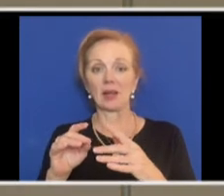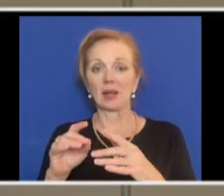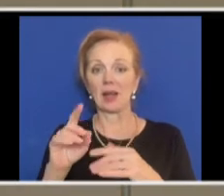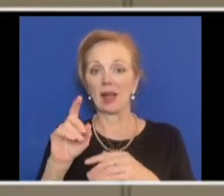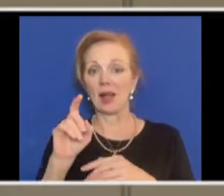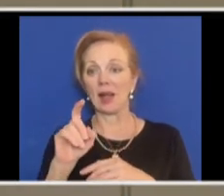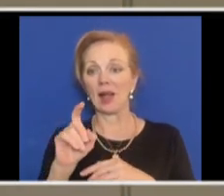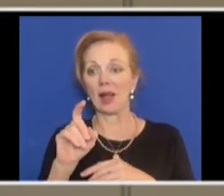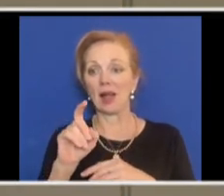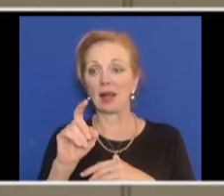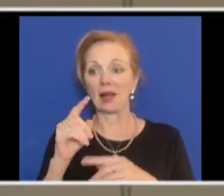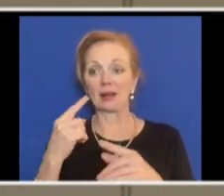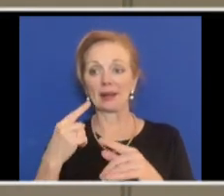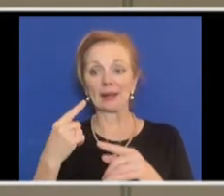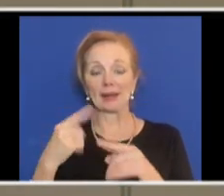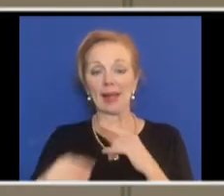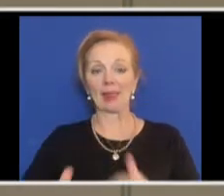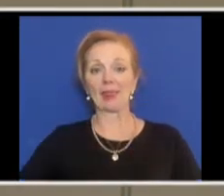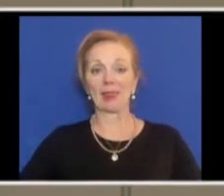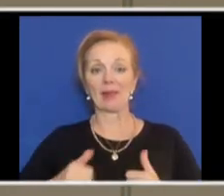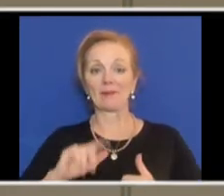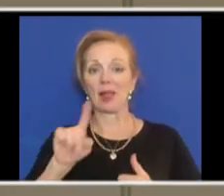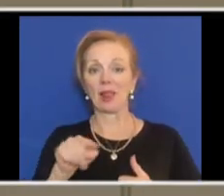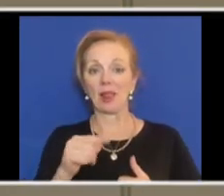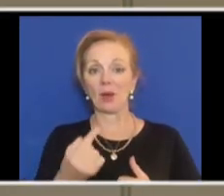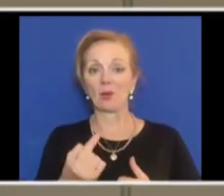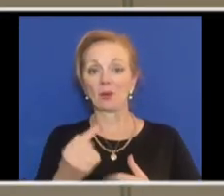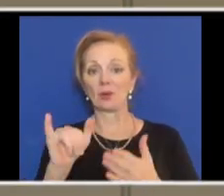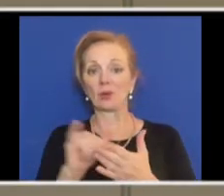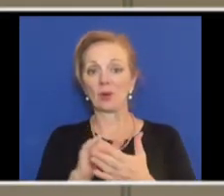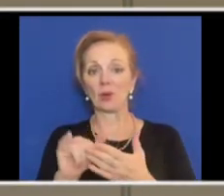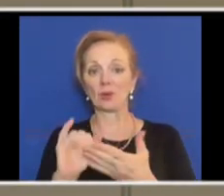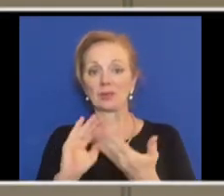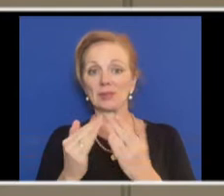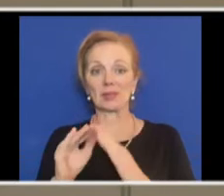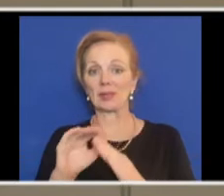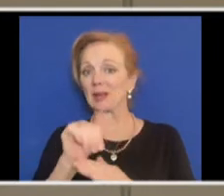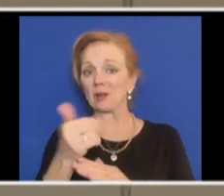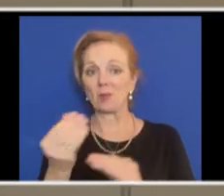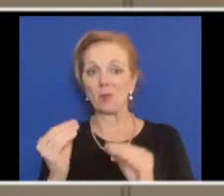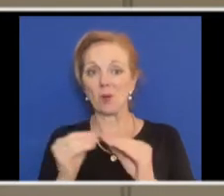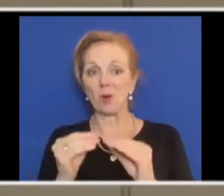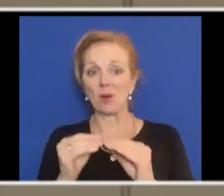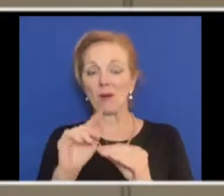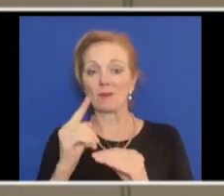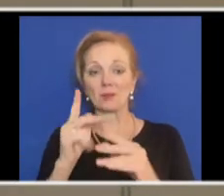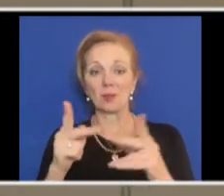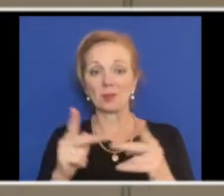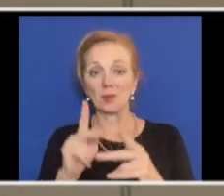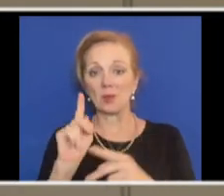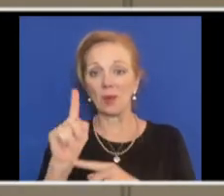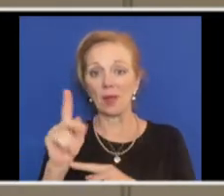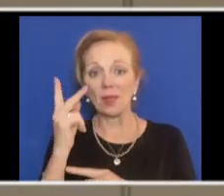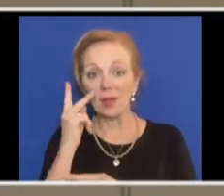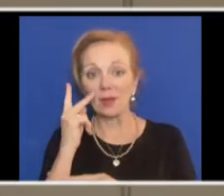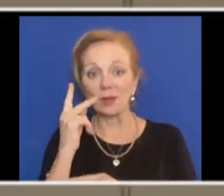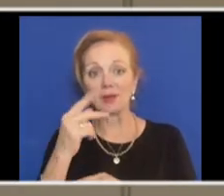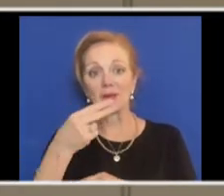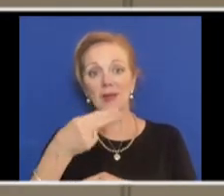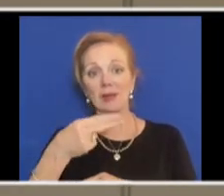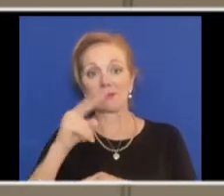uh she can't live alone in New York New York City anymore first place we went to look it's Hidden